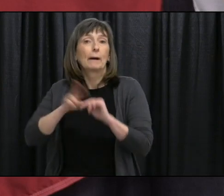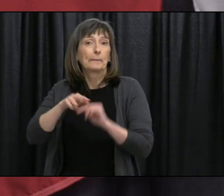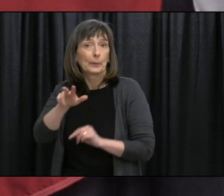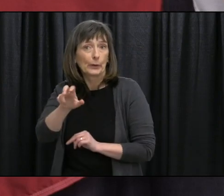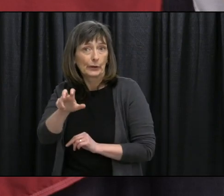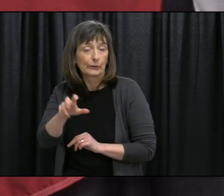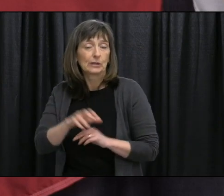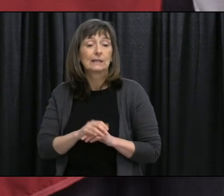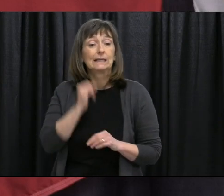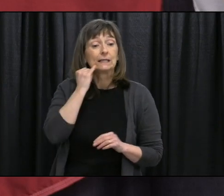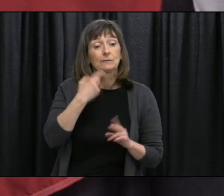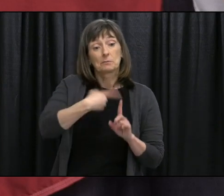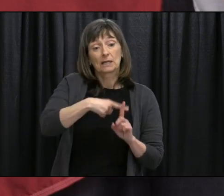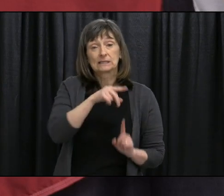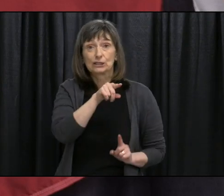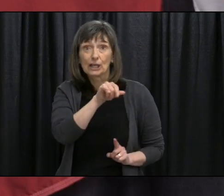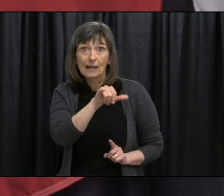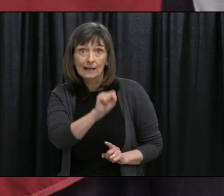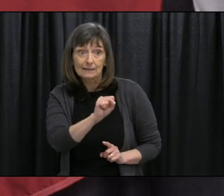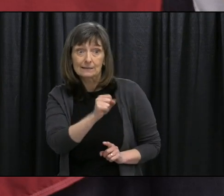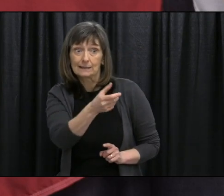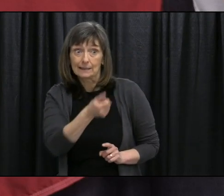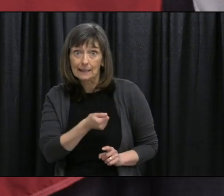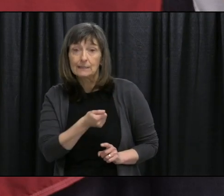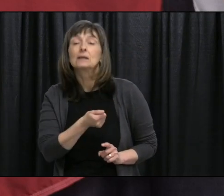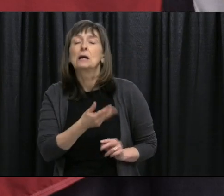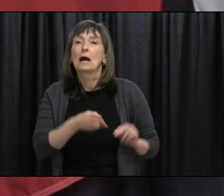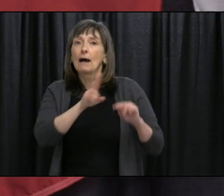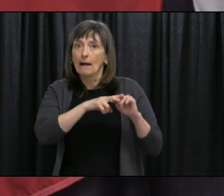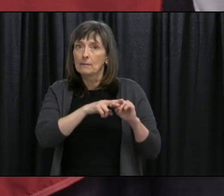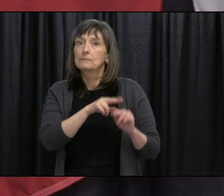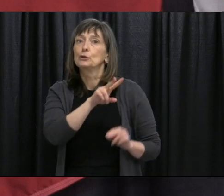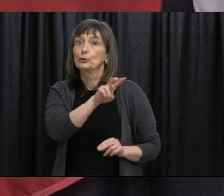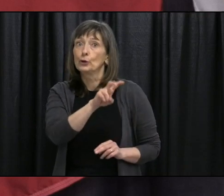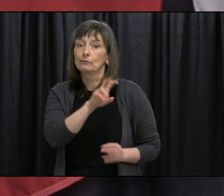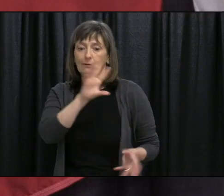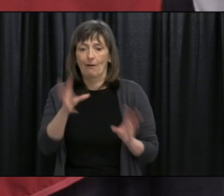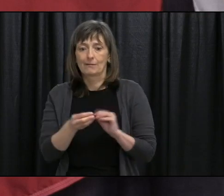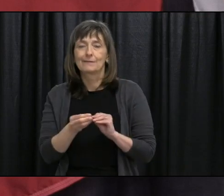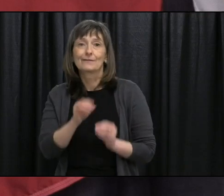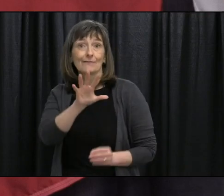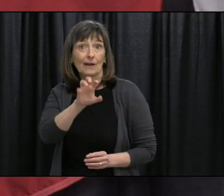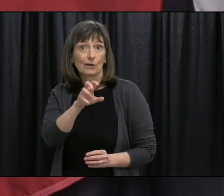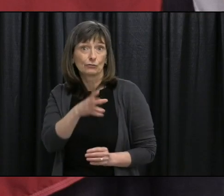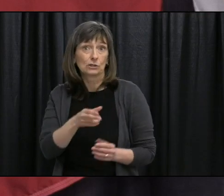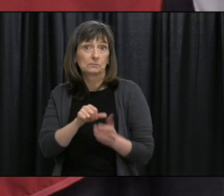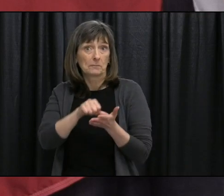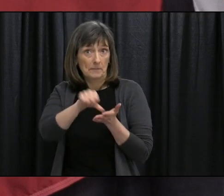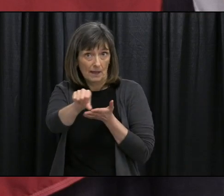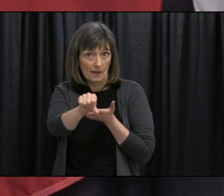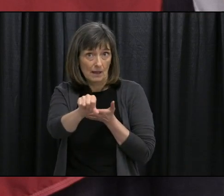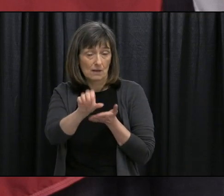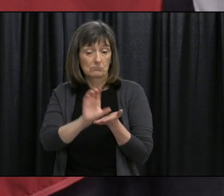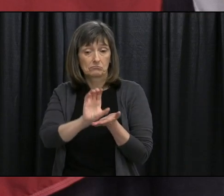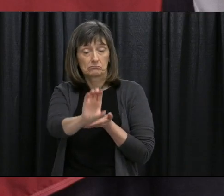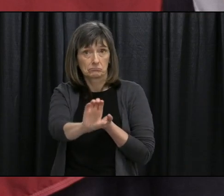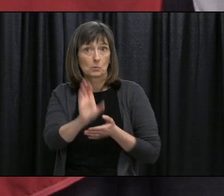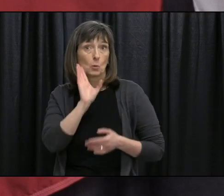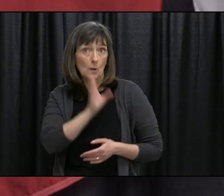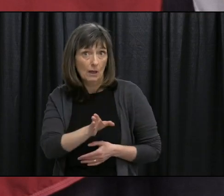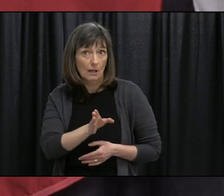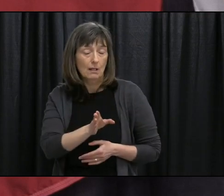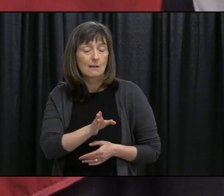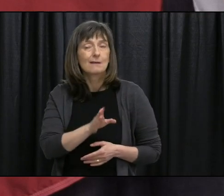$300. If you're receiving GIS, it is complemented by another $200. That's $500 in total as a one-time payment. So this